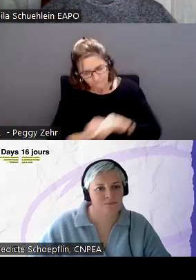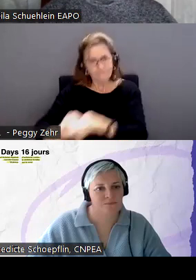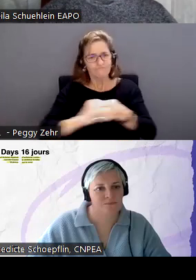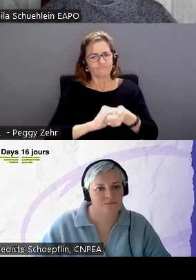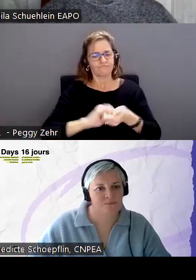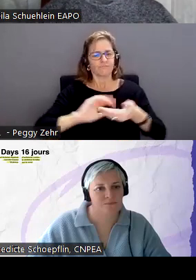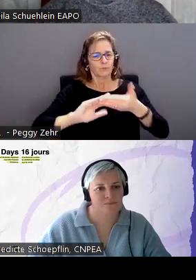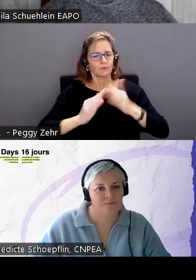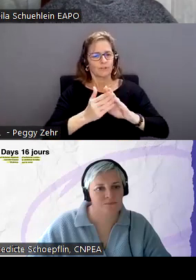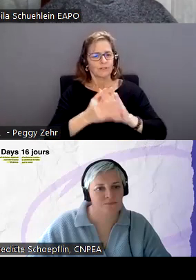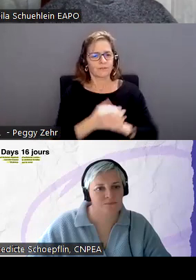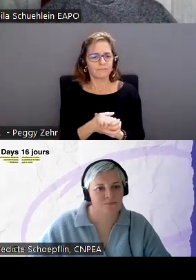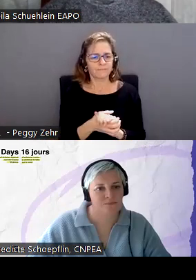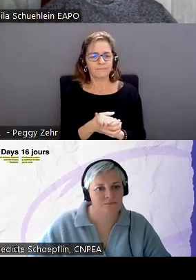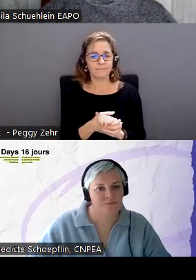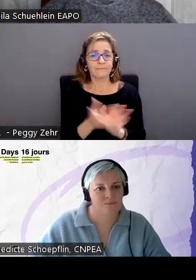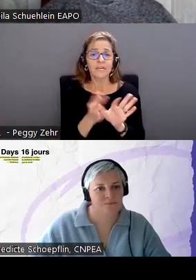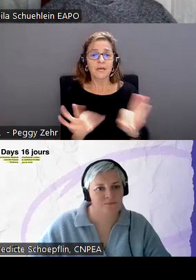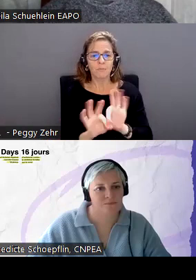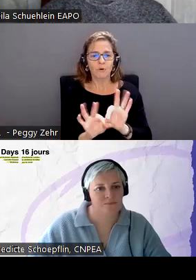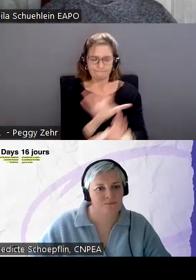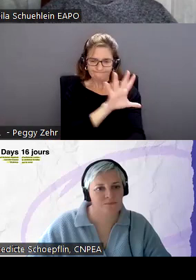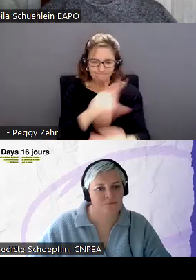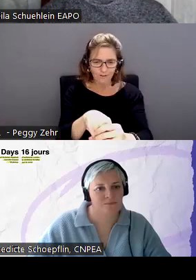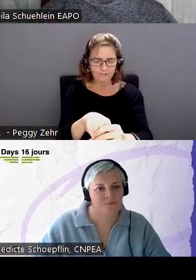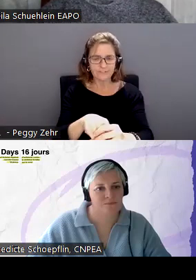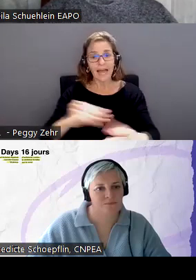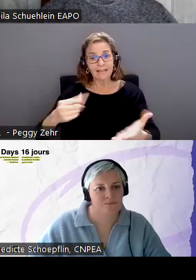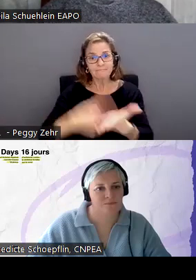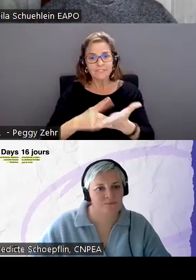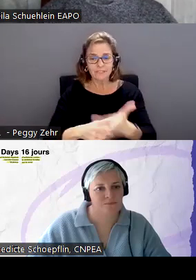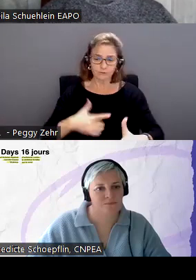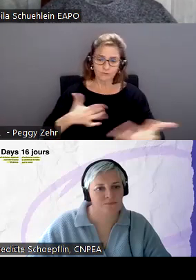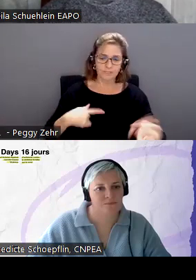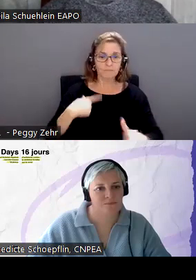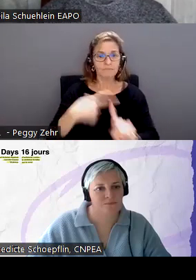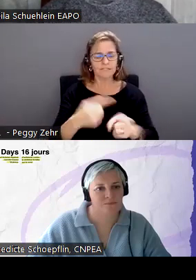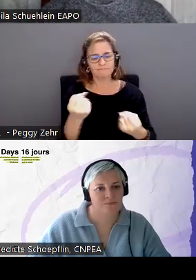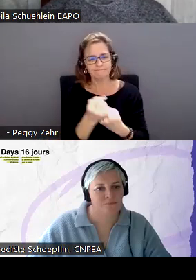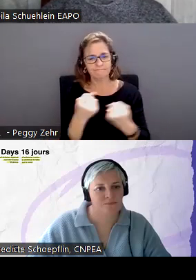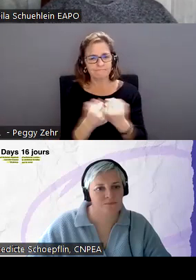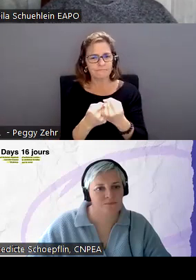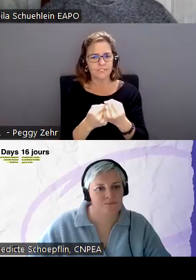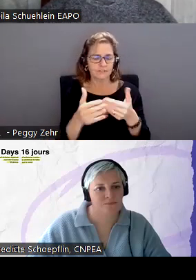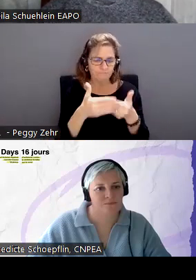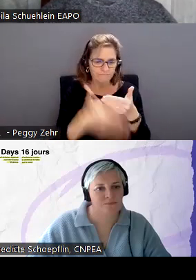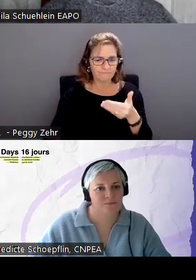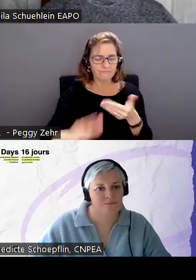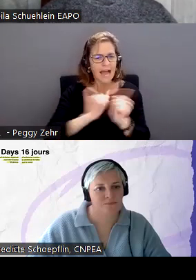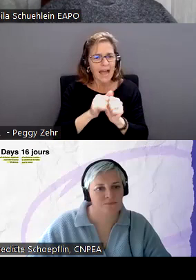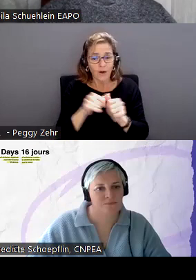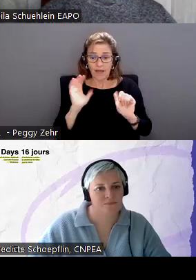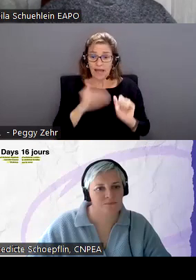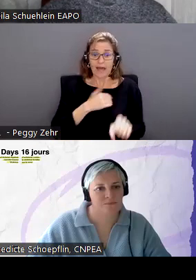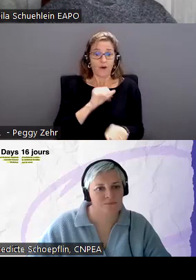is about engagement and talking about what's happening and supporting each other along the way. How can we engage everyone in this work